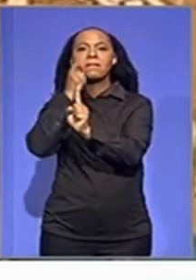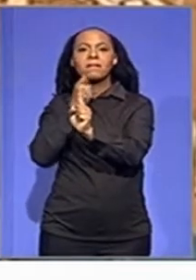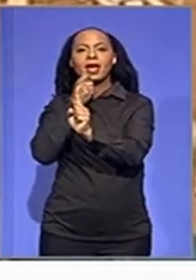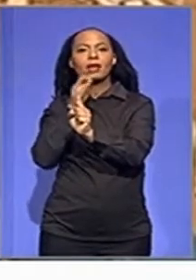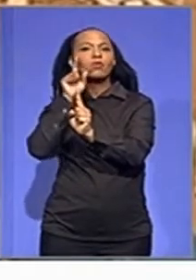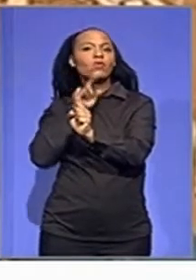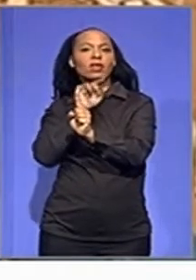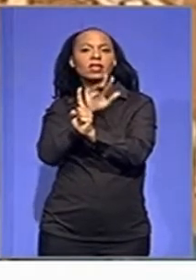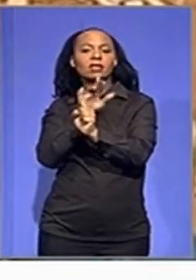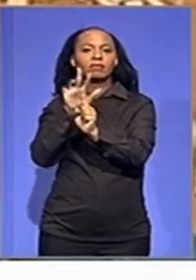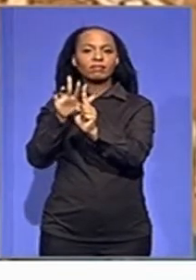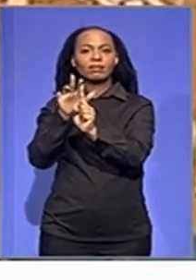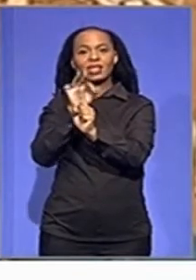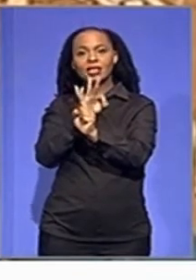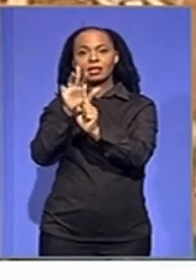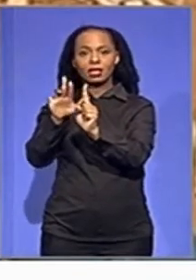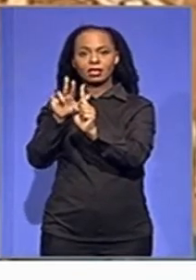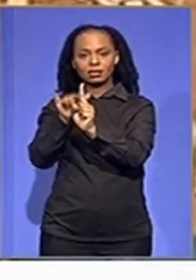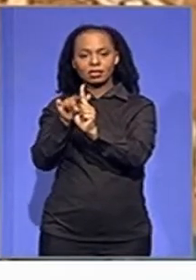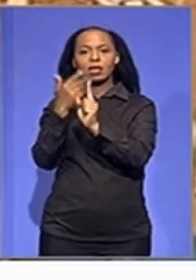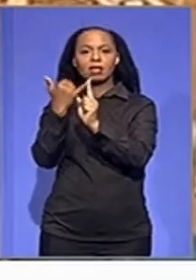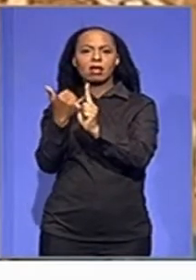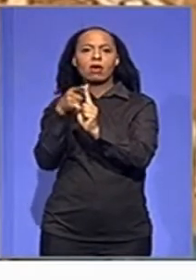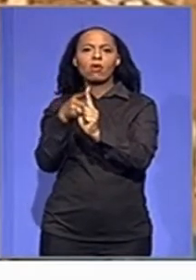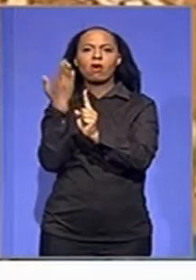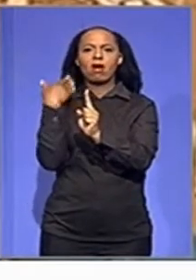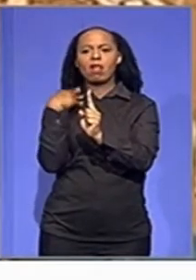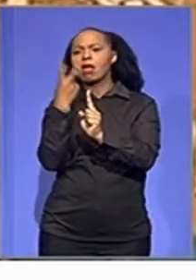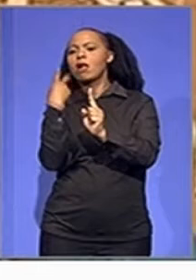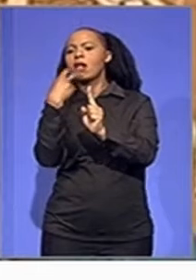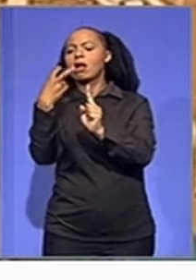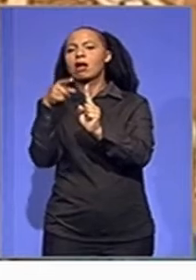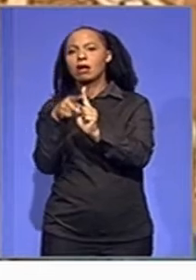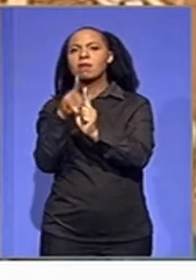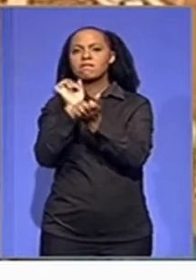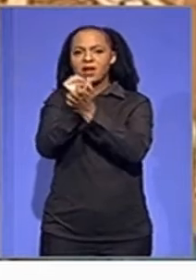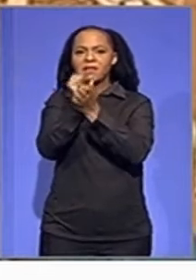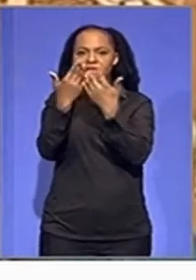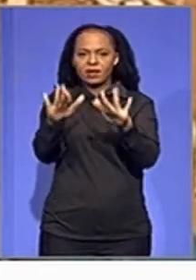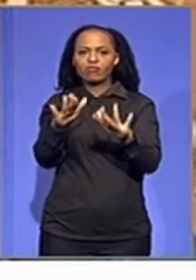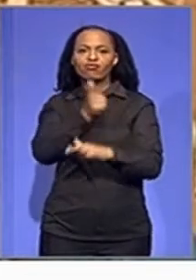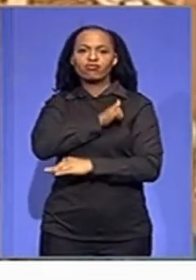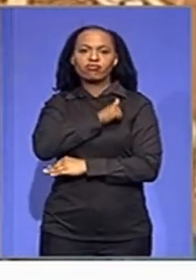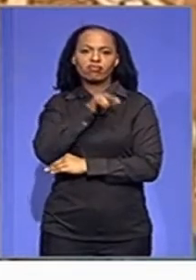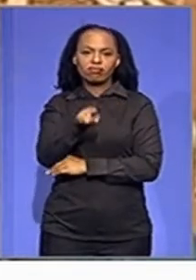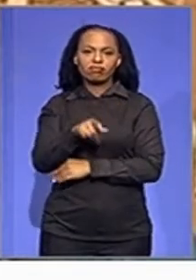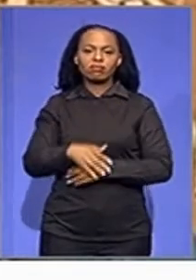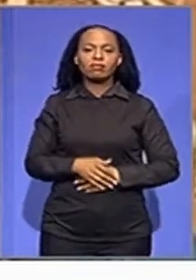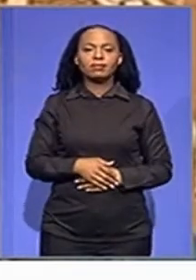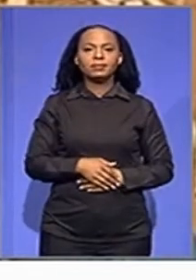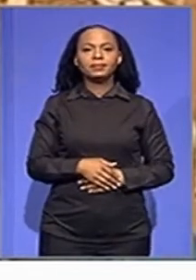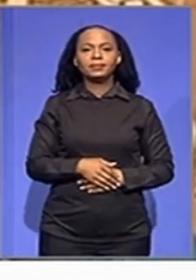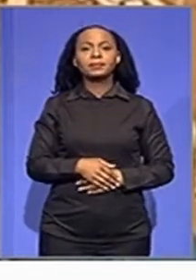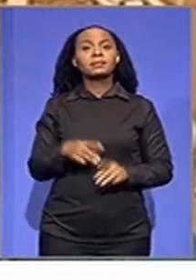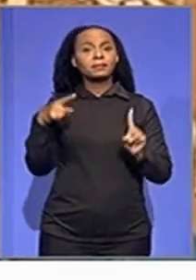39 eo e le Melaelwa e sale ho ntshuwa lengolo la hae la tshwaro hore a tla tshwarwe maloka le taba ena mme o